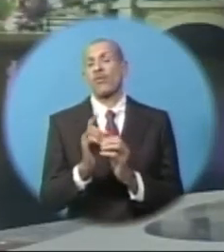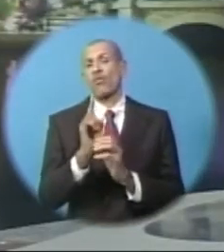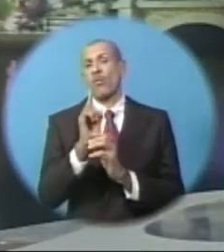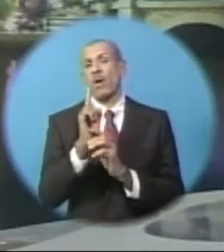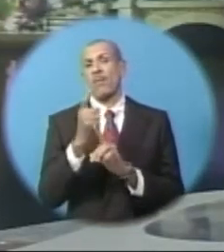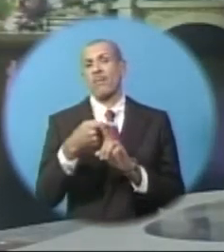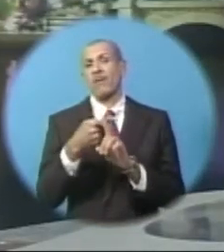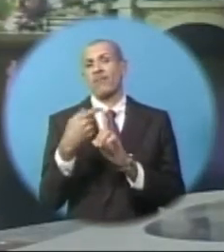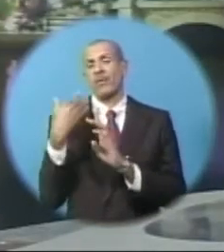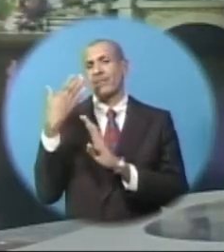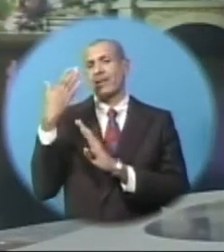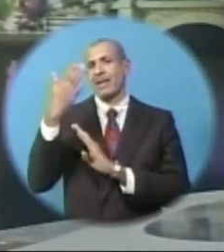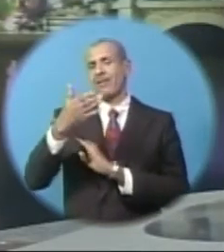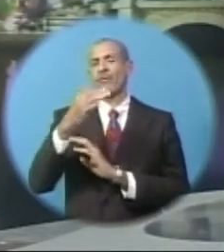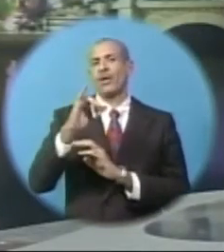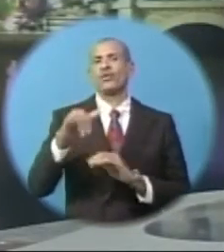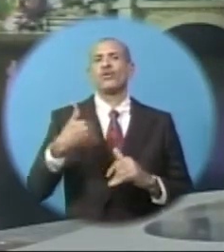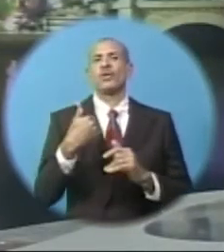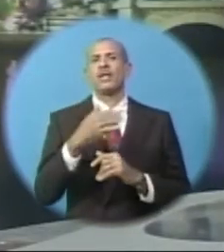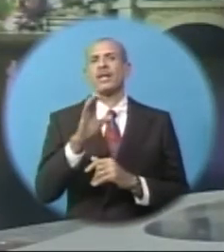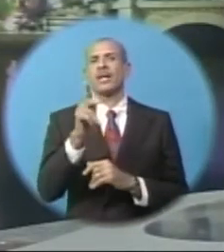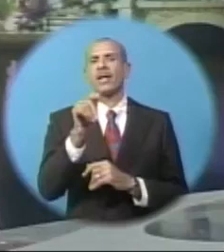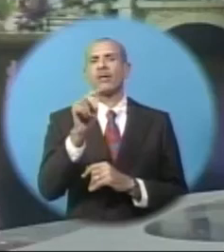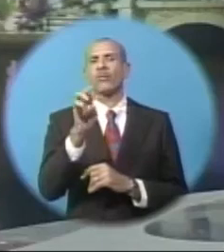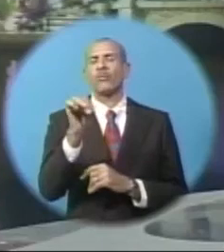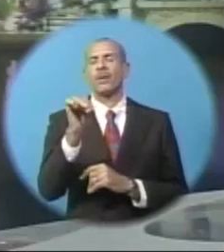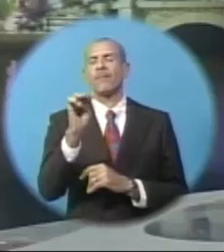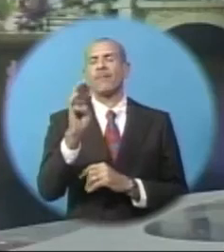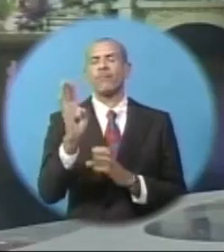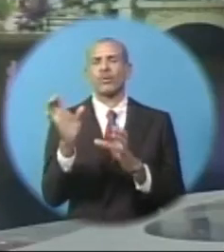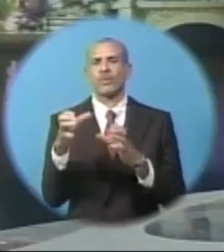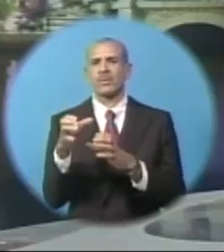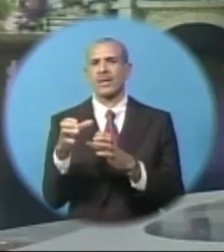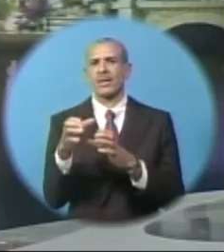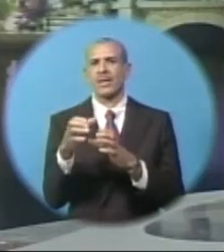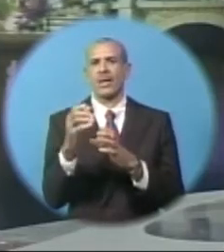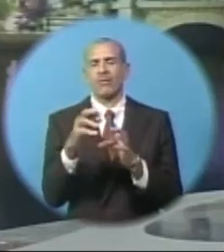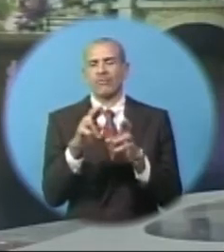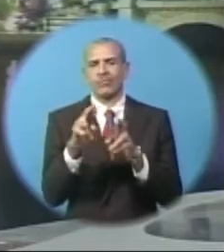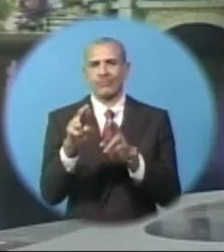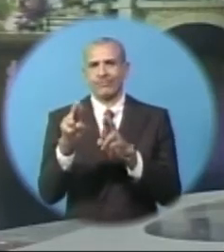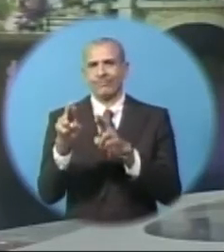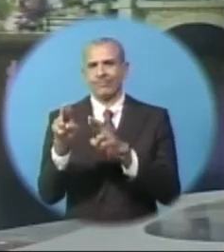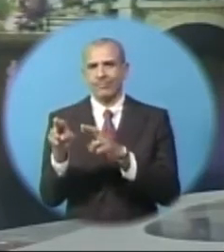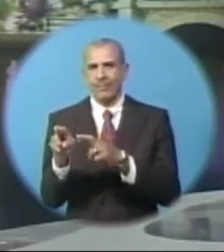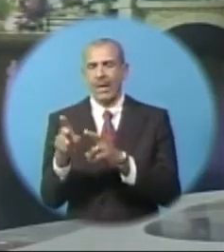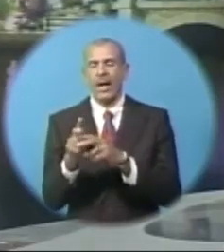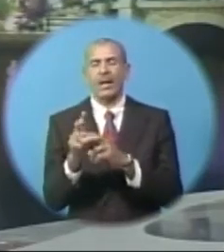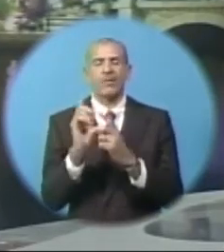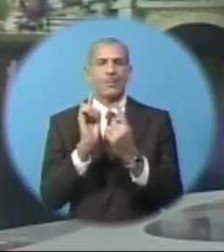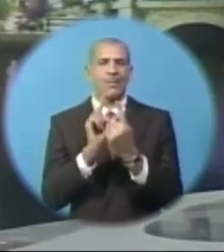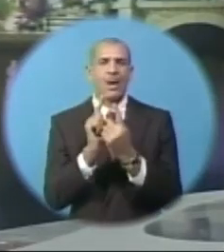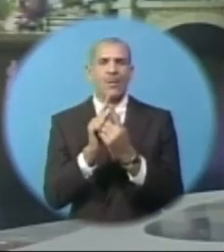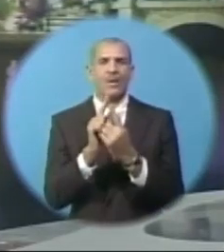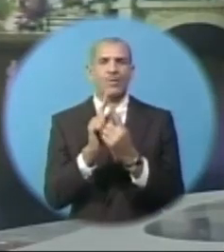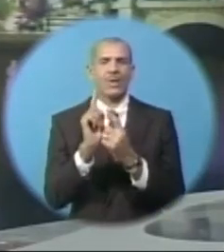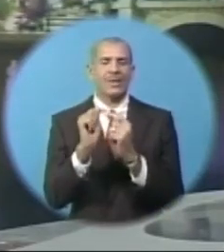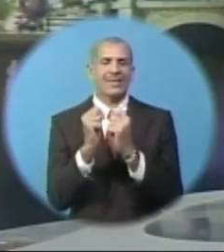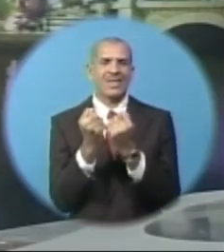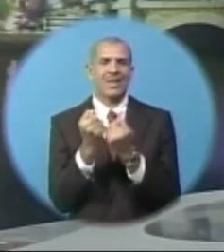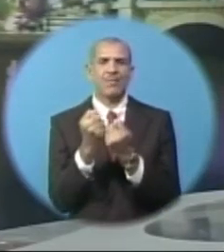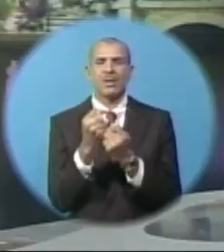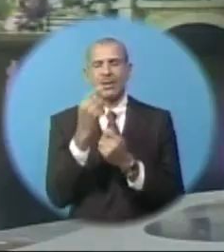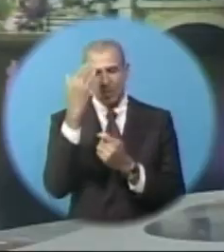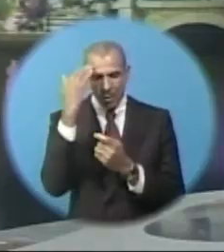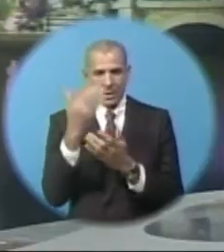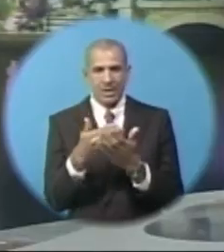Junior Kadooment, bands are in full preparation mode. A CBC team caught up with the production team of one Junior Kadooment band to see